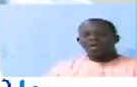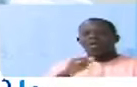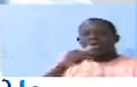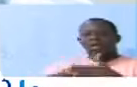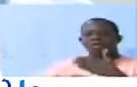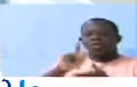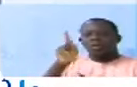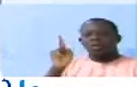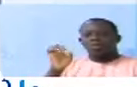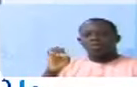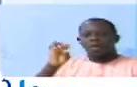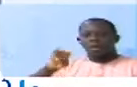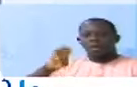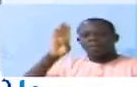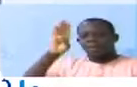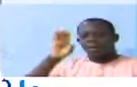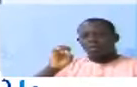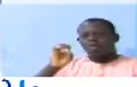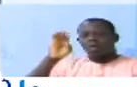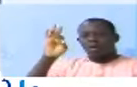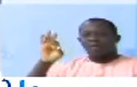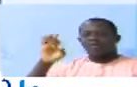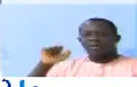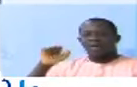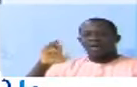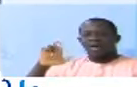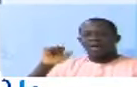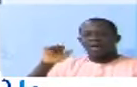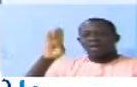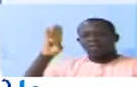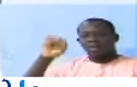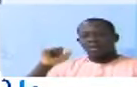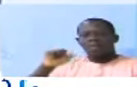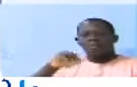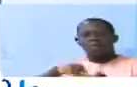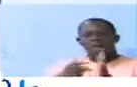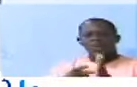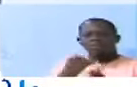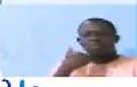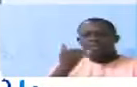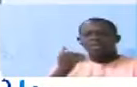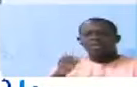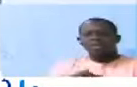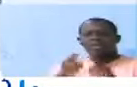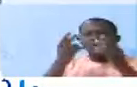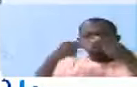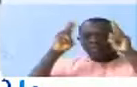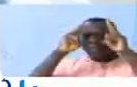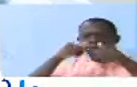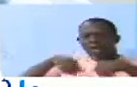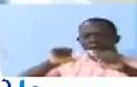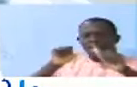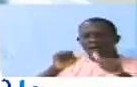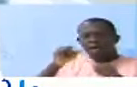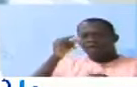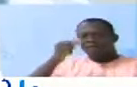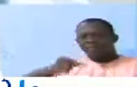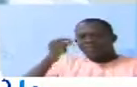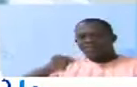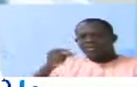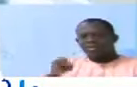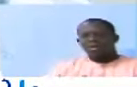in Kombo Faraba. Would that be Faraba Banta? Faraba Banta. Yes, that's Faraba